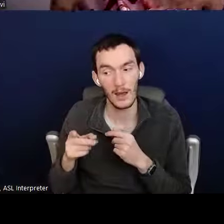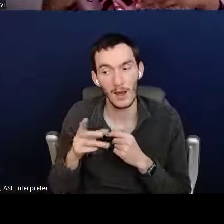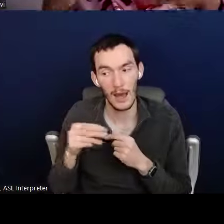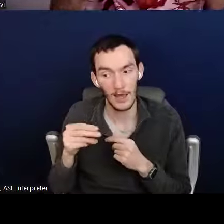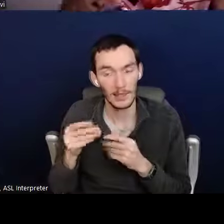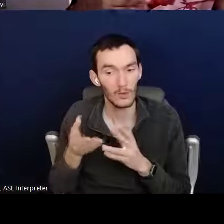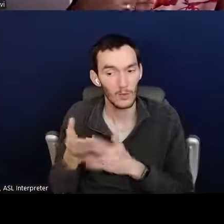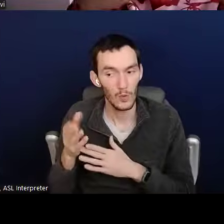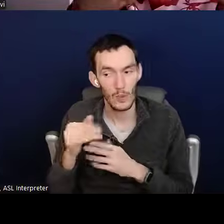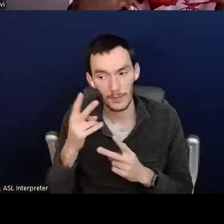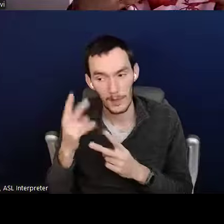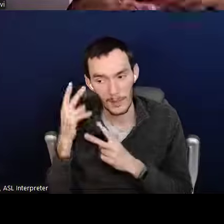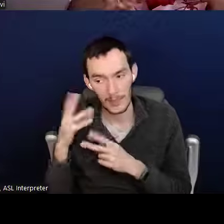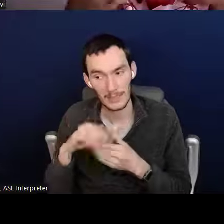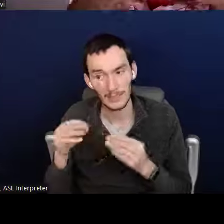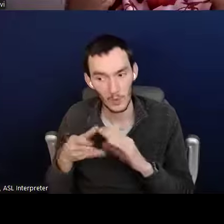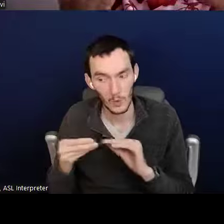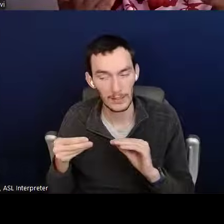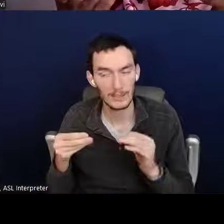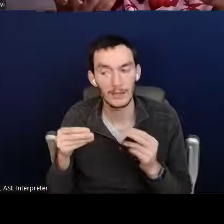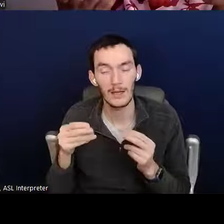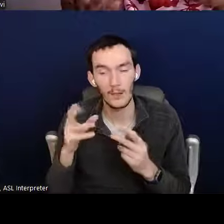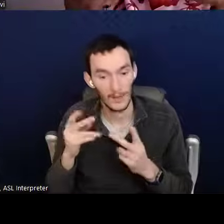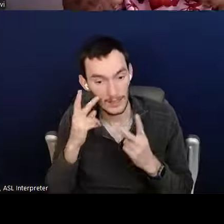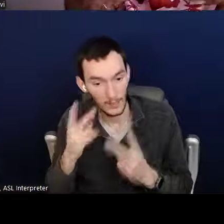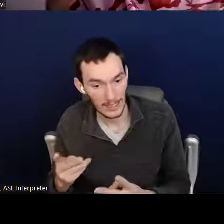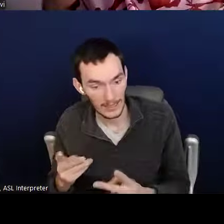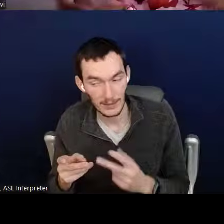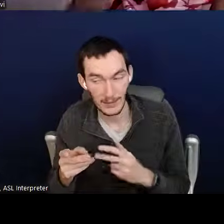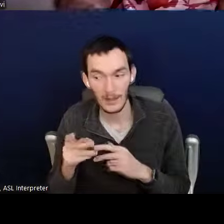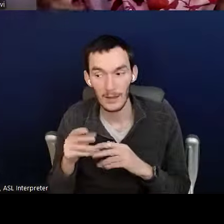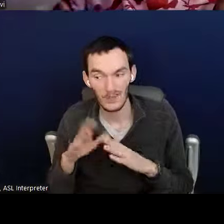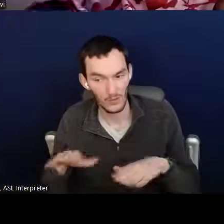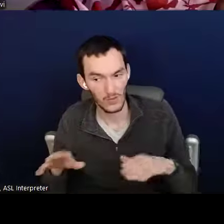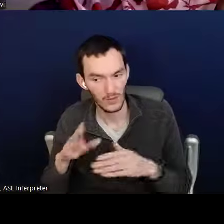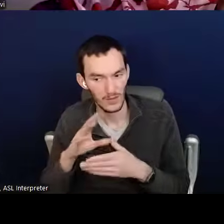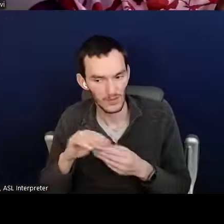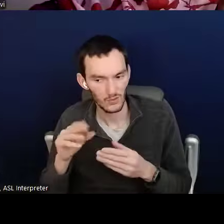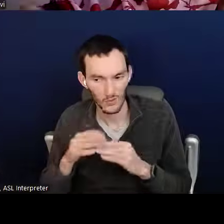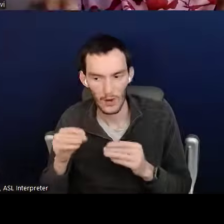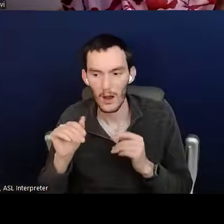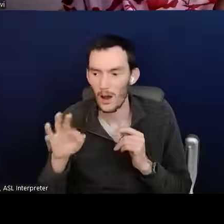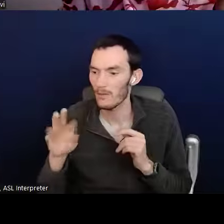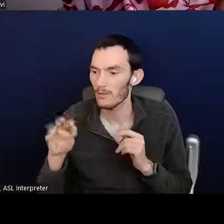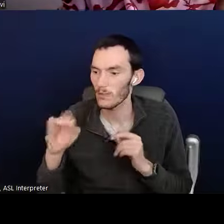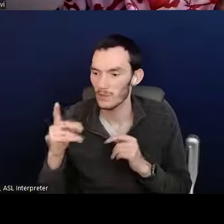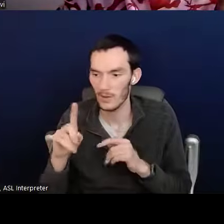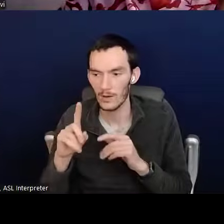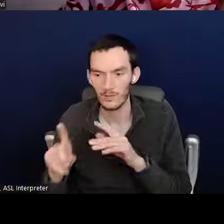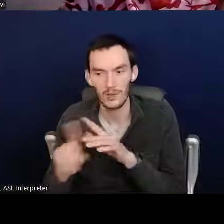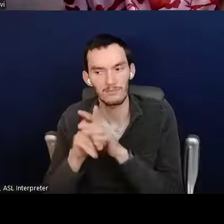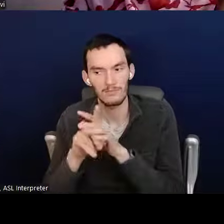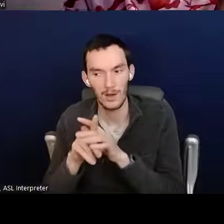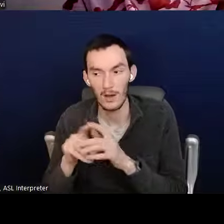those memories and stories that they were told and what they witnessed themselves as children that the story of Mohenjo-Daro really kind of emerges. So